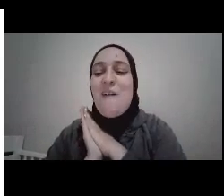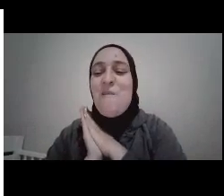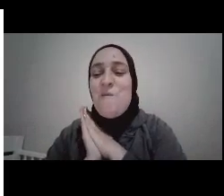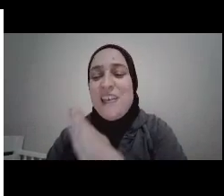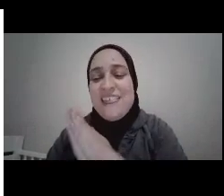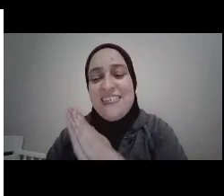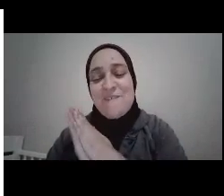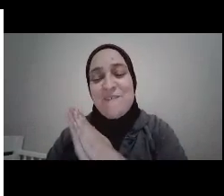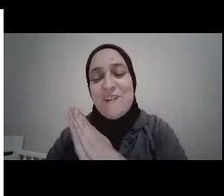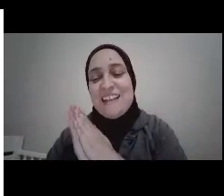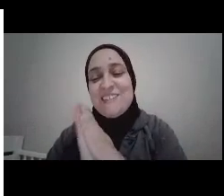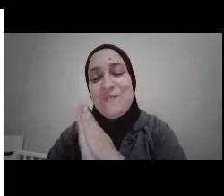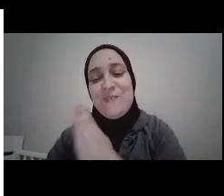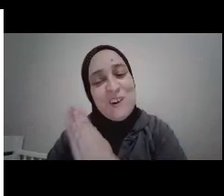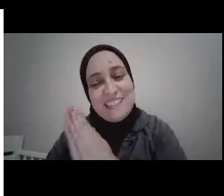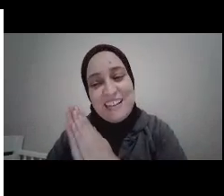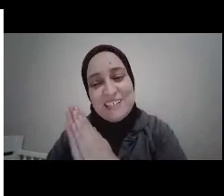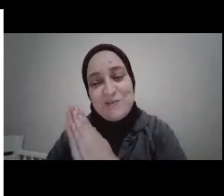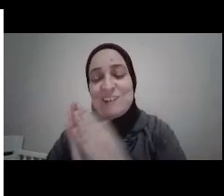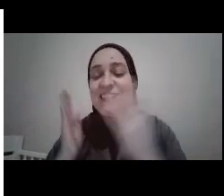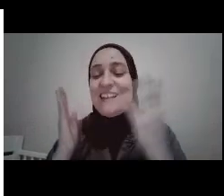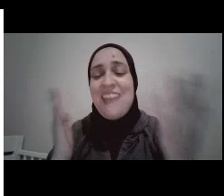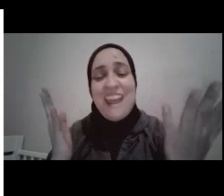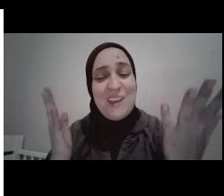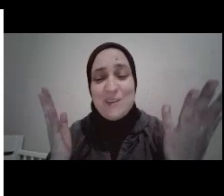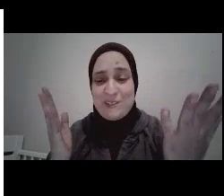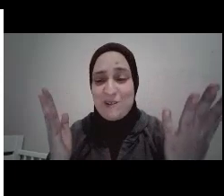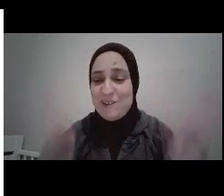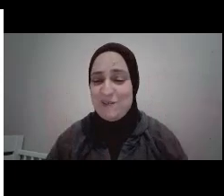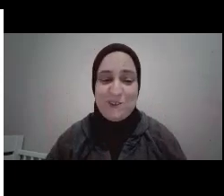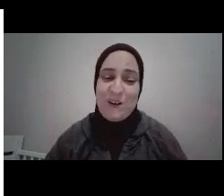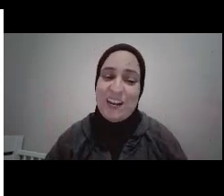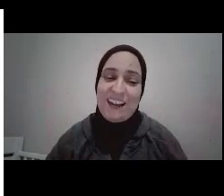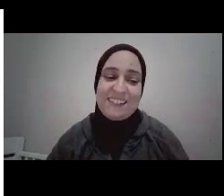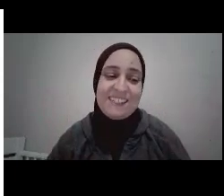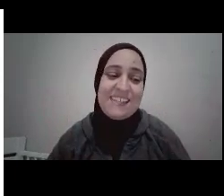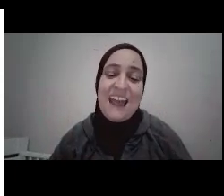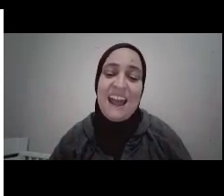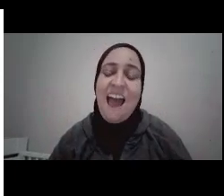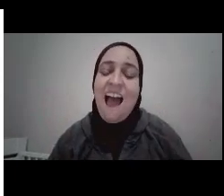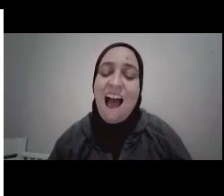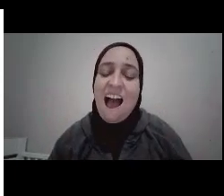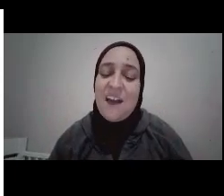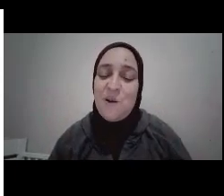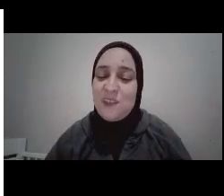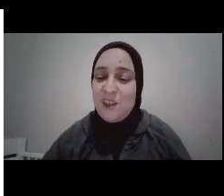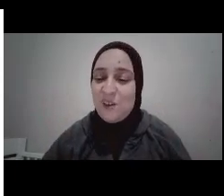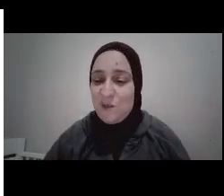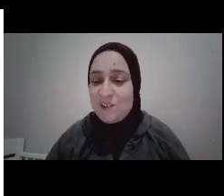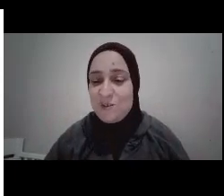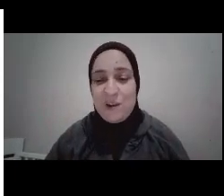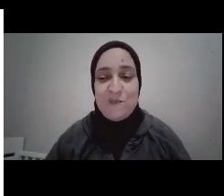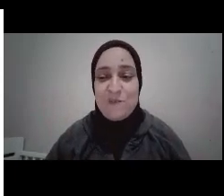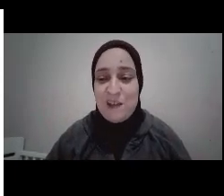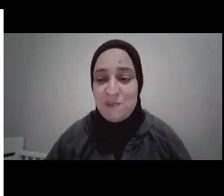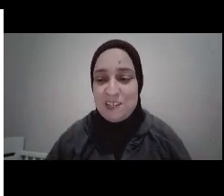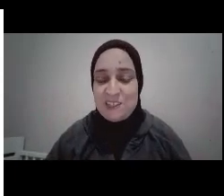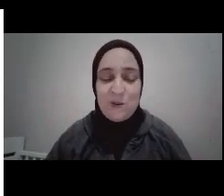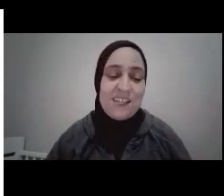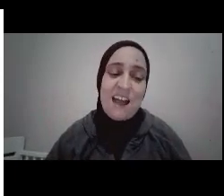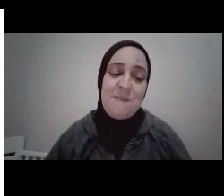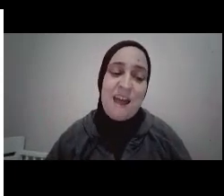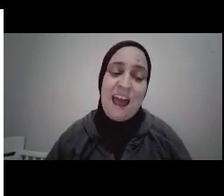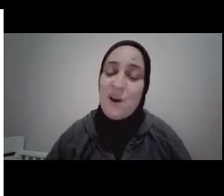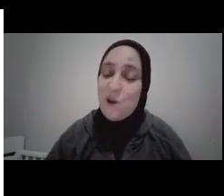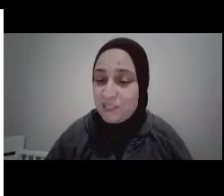Yay! Now with that, friends, first things first, thank you so much for joining us today. I hope that you enjoyed family